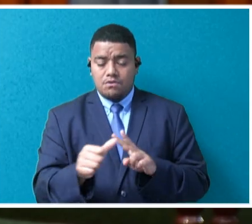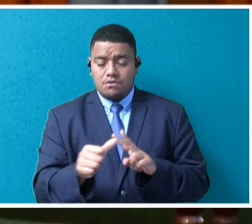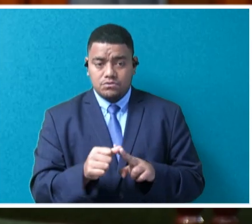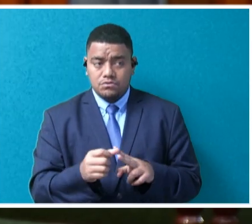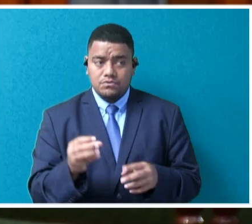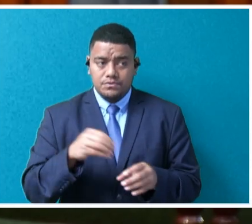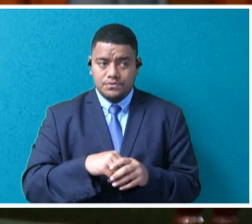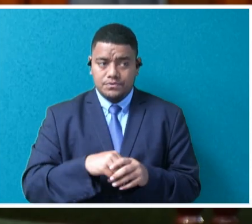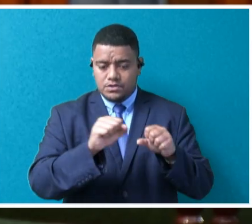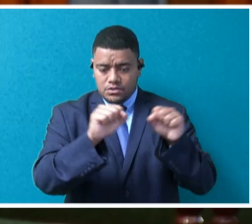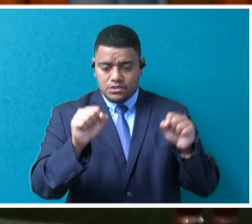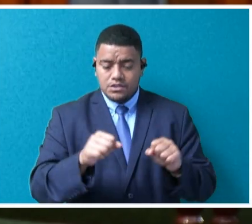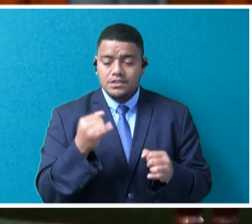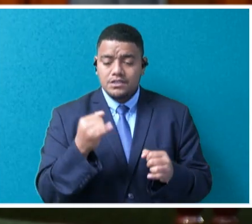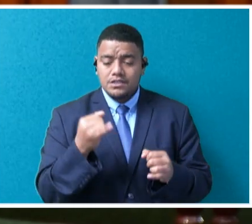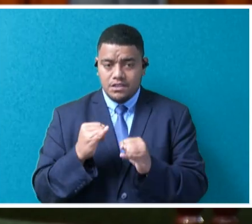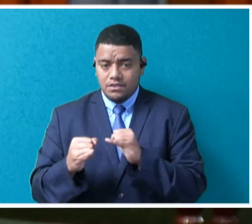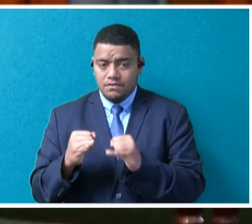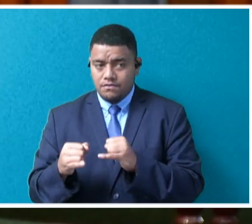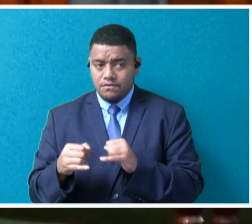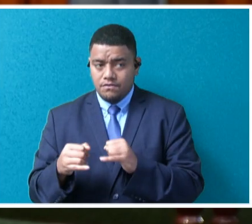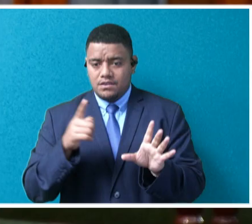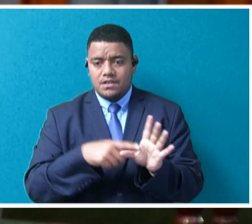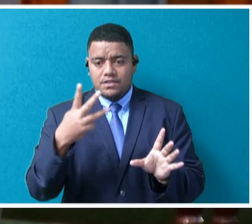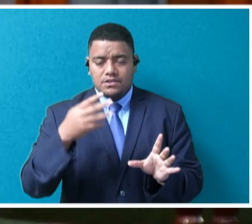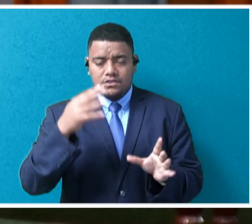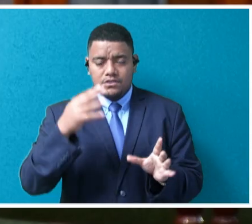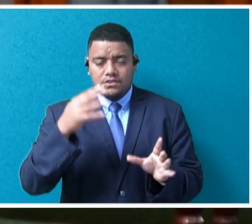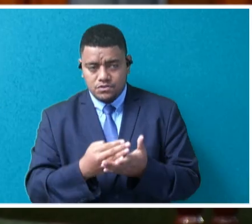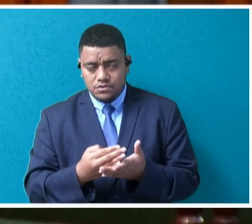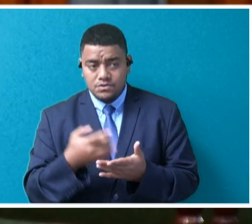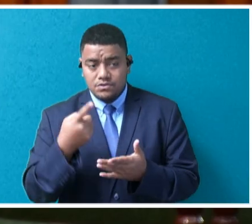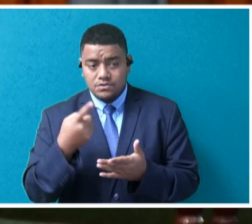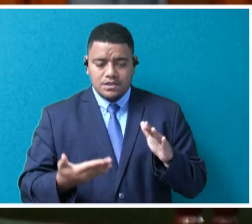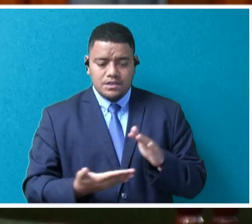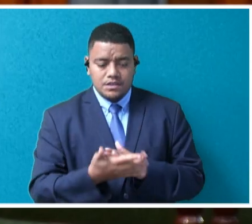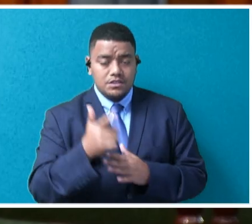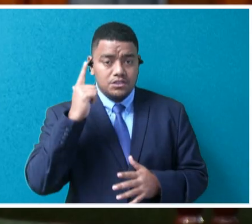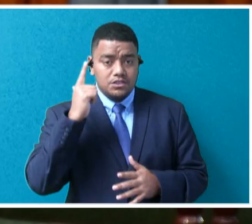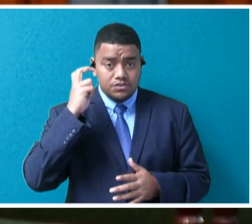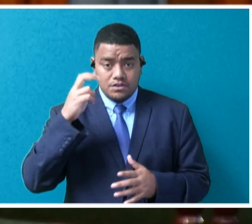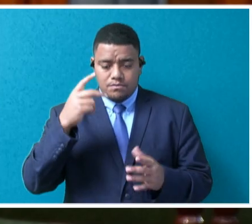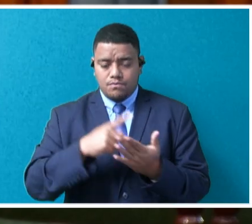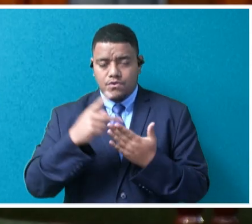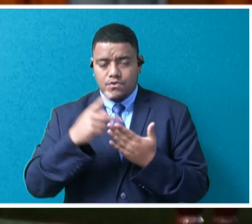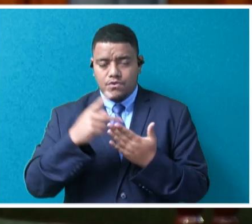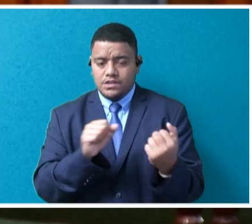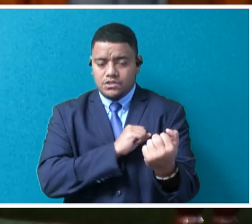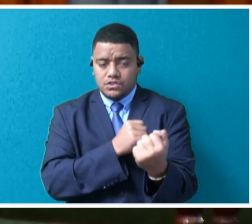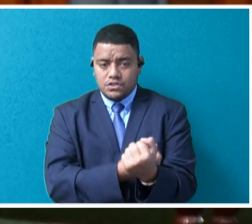reinstated structural interviews for year 13 students aspiring to enter teachers' training program,